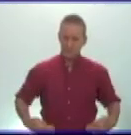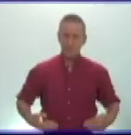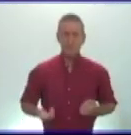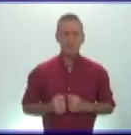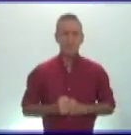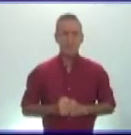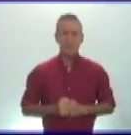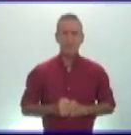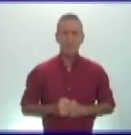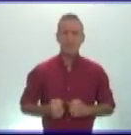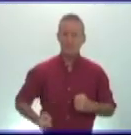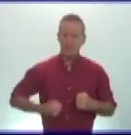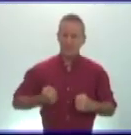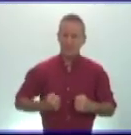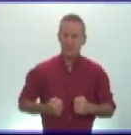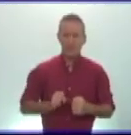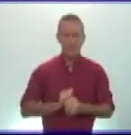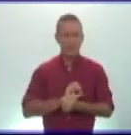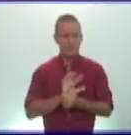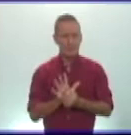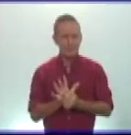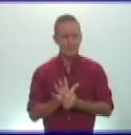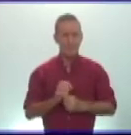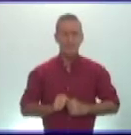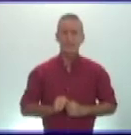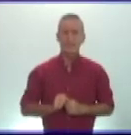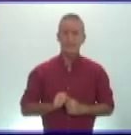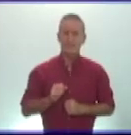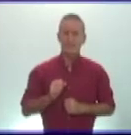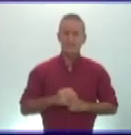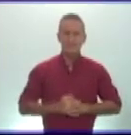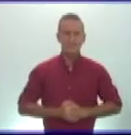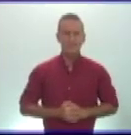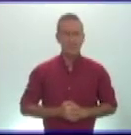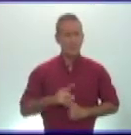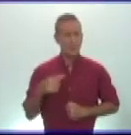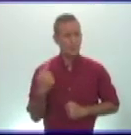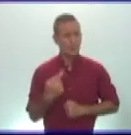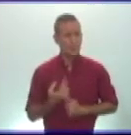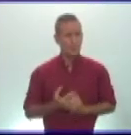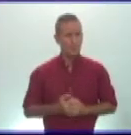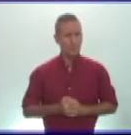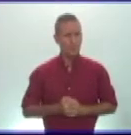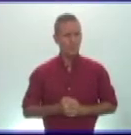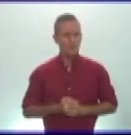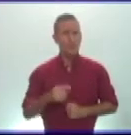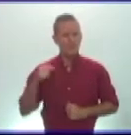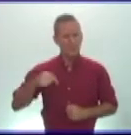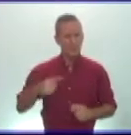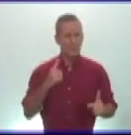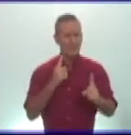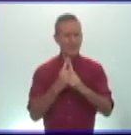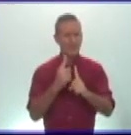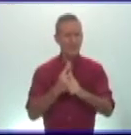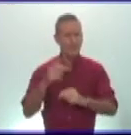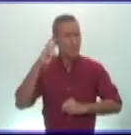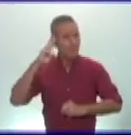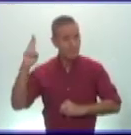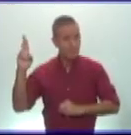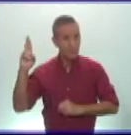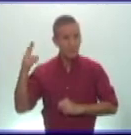face this pandemic that affects Cuba and the world. We have been in these meetings, you will remember,